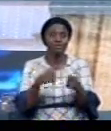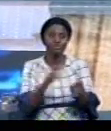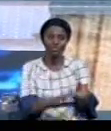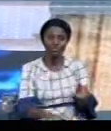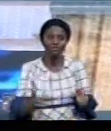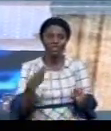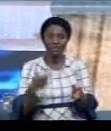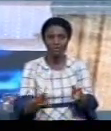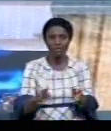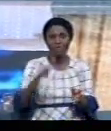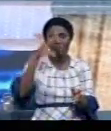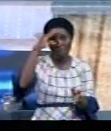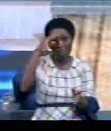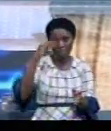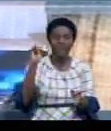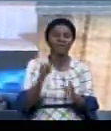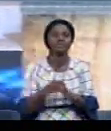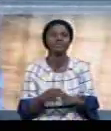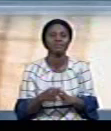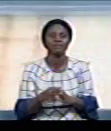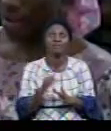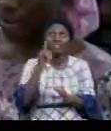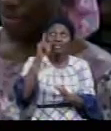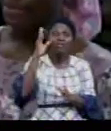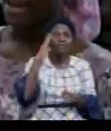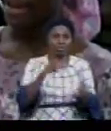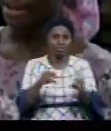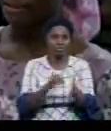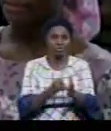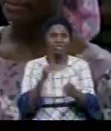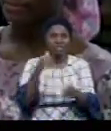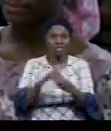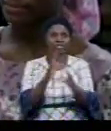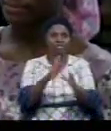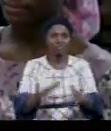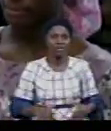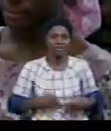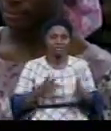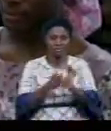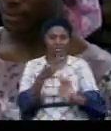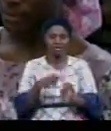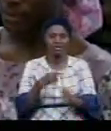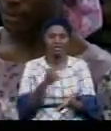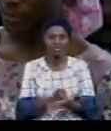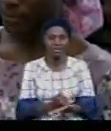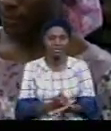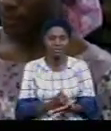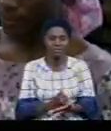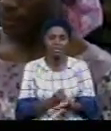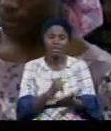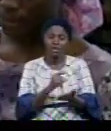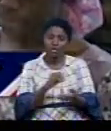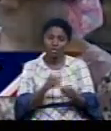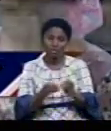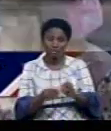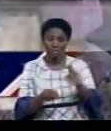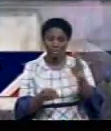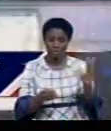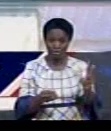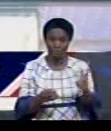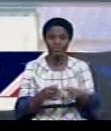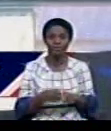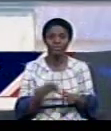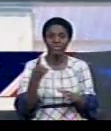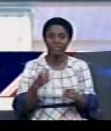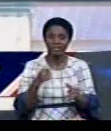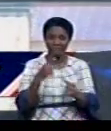of men. He will do it in your life. We're looking at number two there. Number two there is the